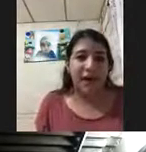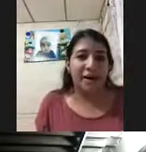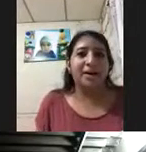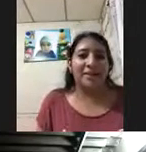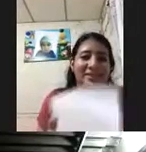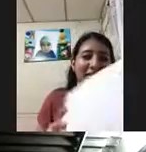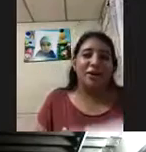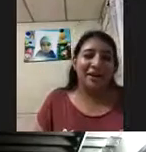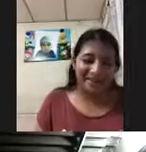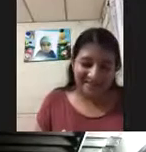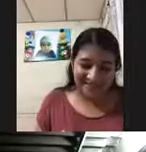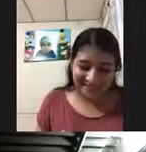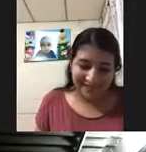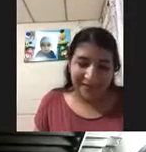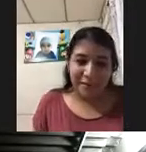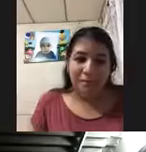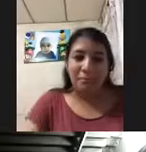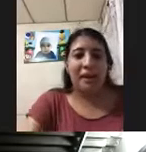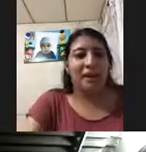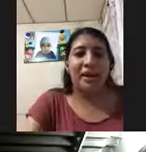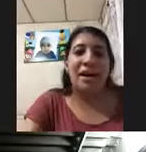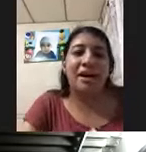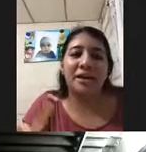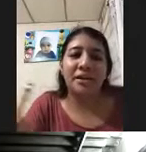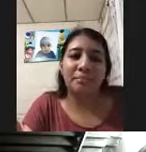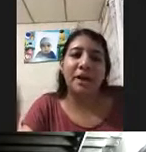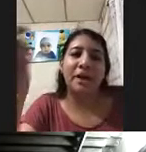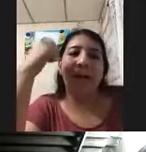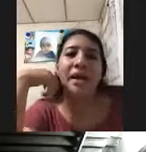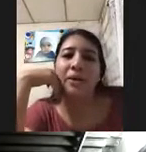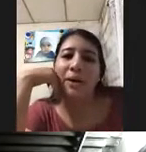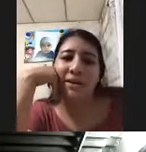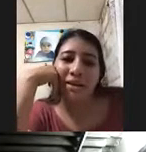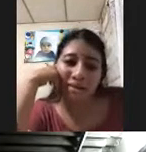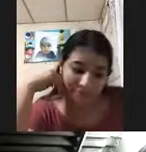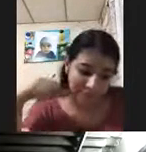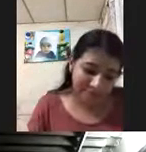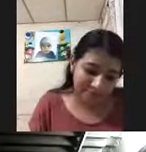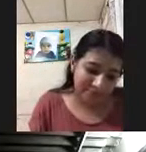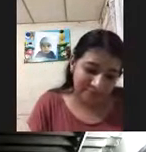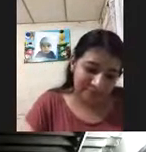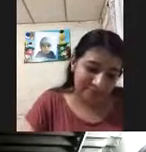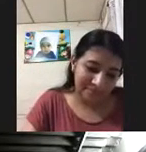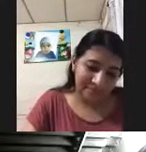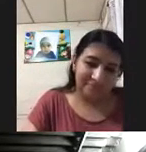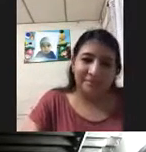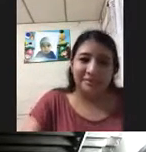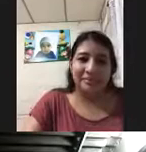plural. Are, okay. My partner are Mariela and Grecia. Okay.